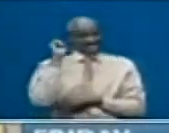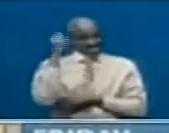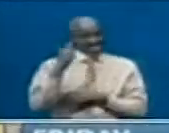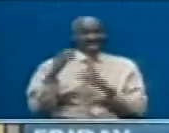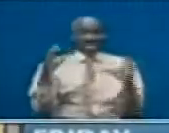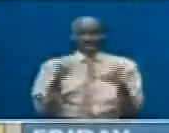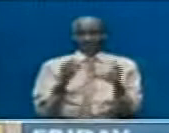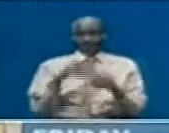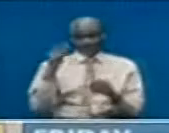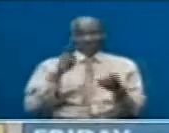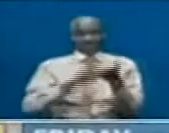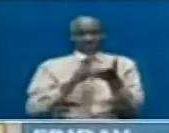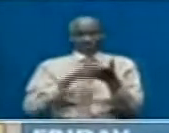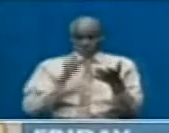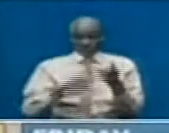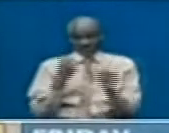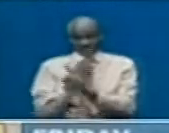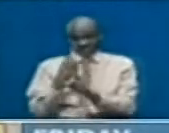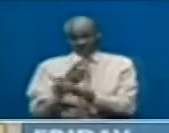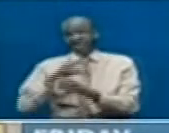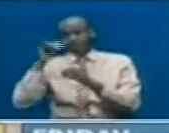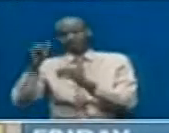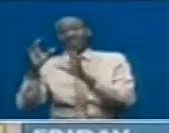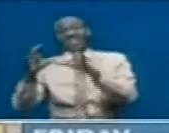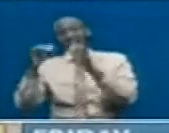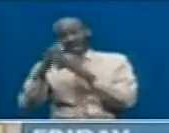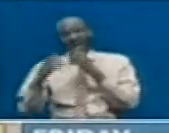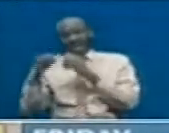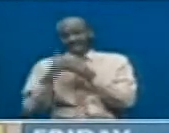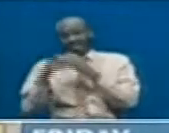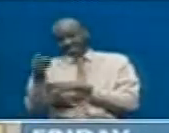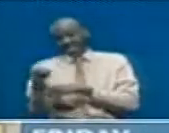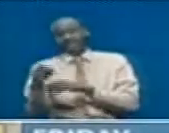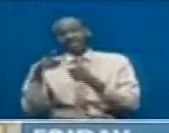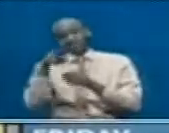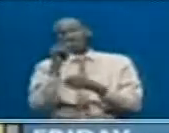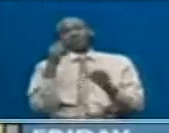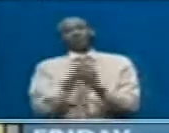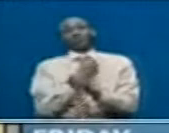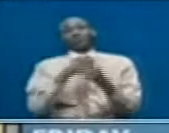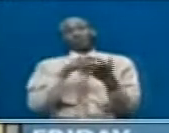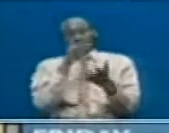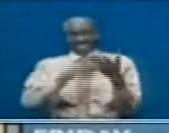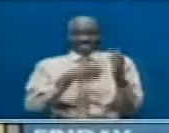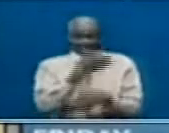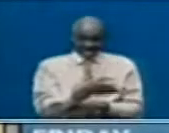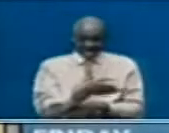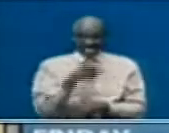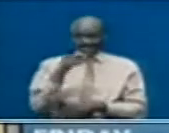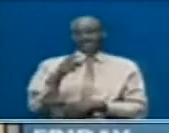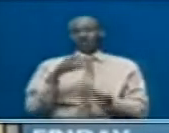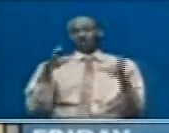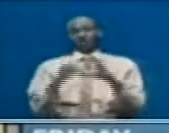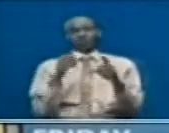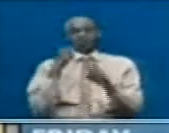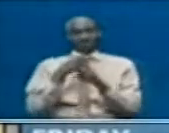been registering their subsidiaries in Mauritius in a move that observers say is meant to lower their tax obligations. The lobby group cites the example of